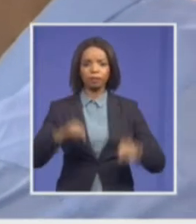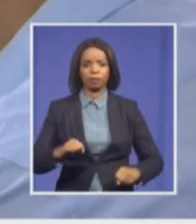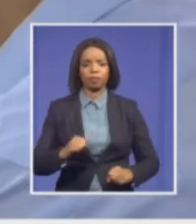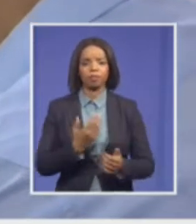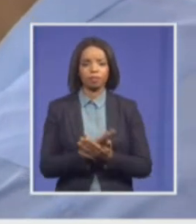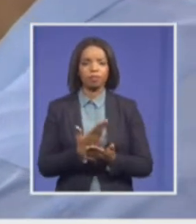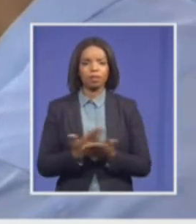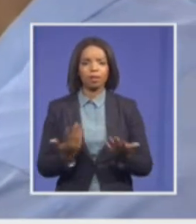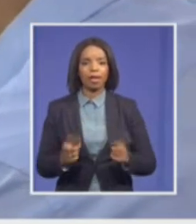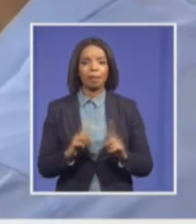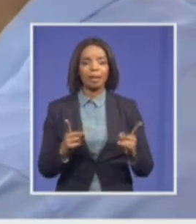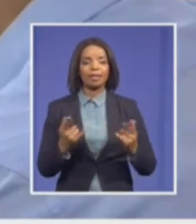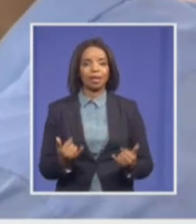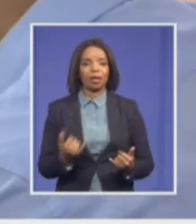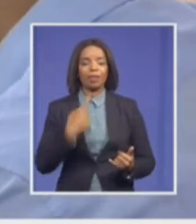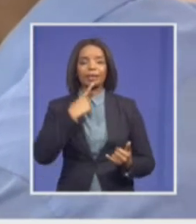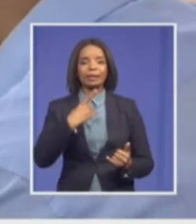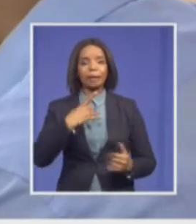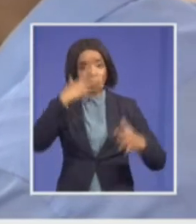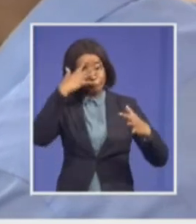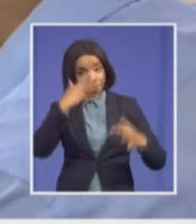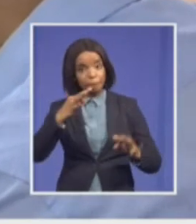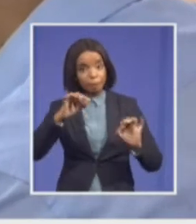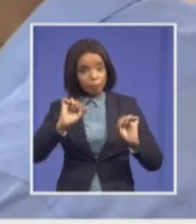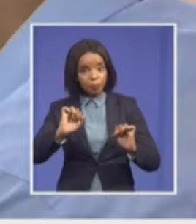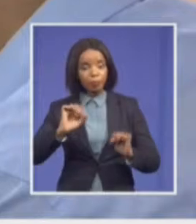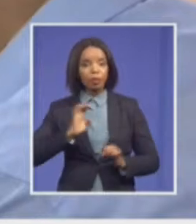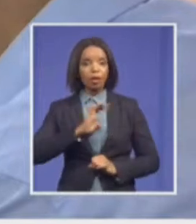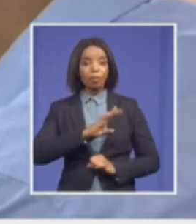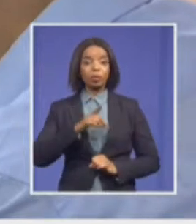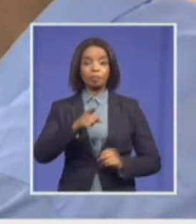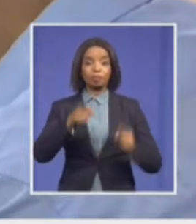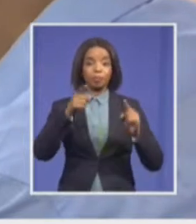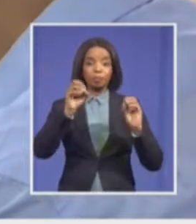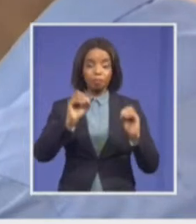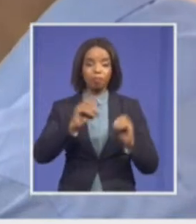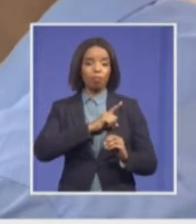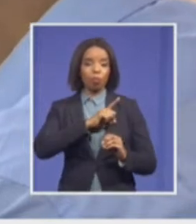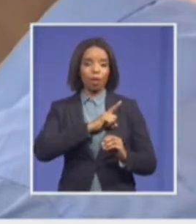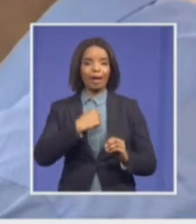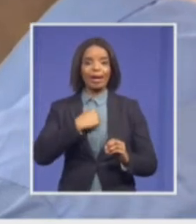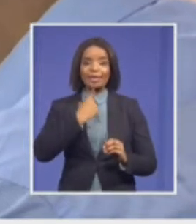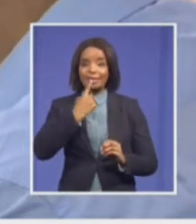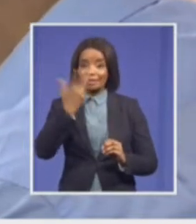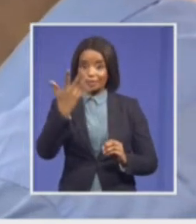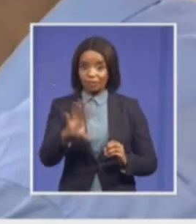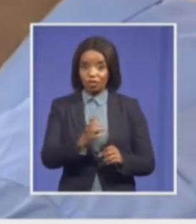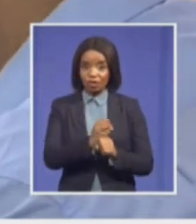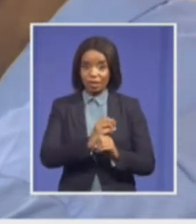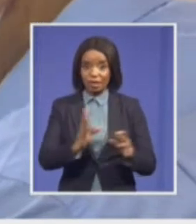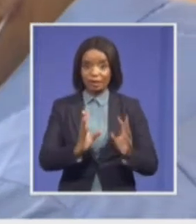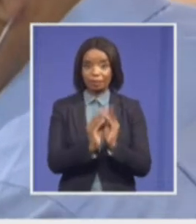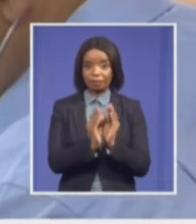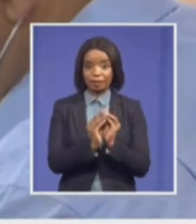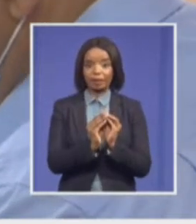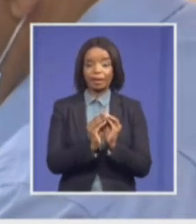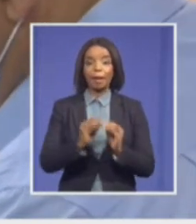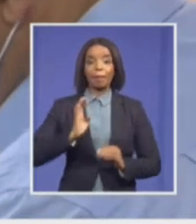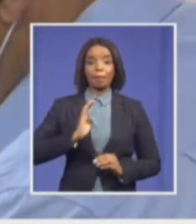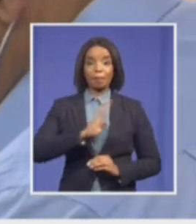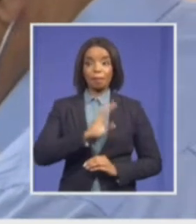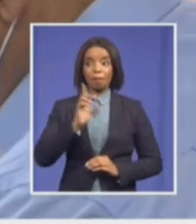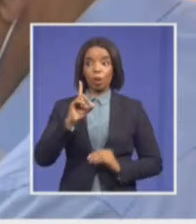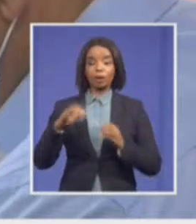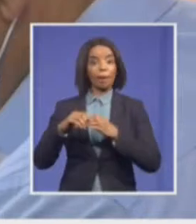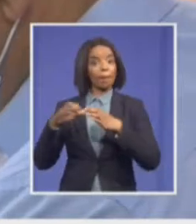when I start going to disciplinary hearings and I say the majority of the board has told me, has said they don't want this to